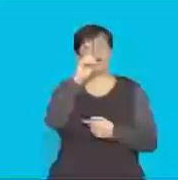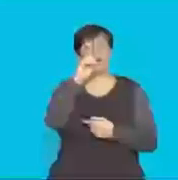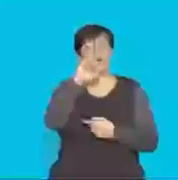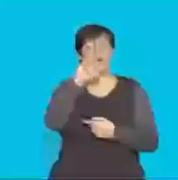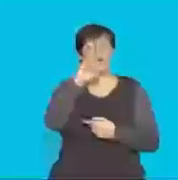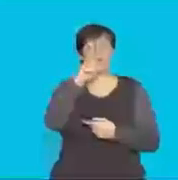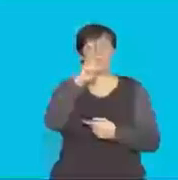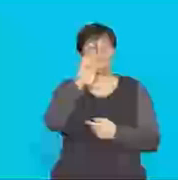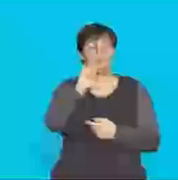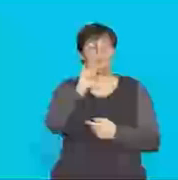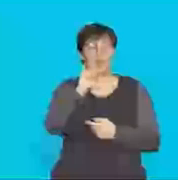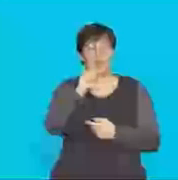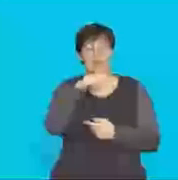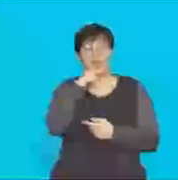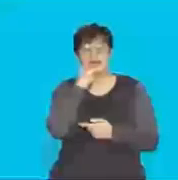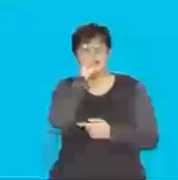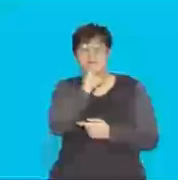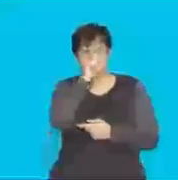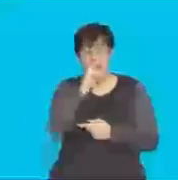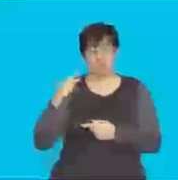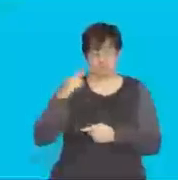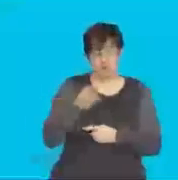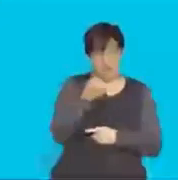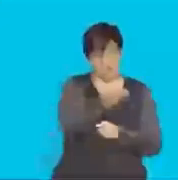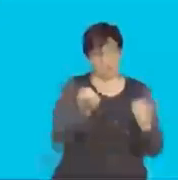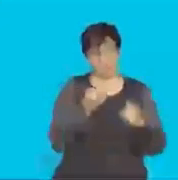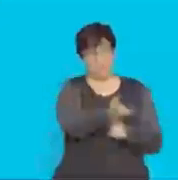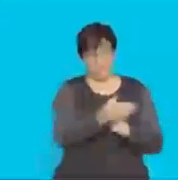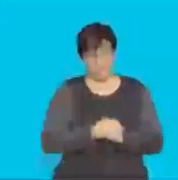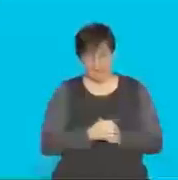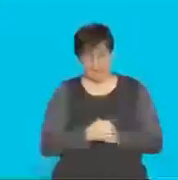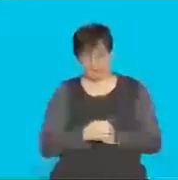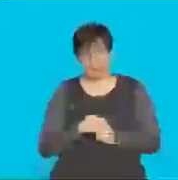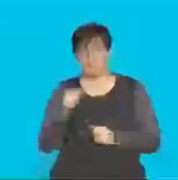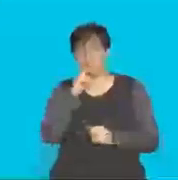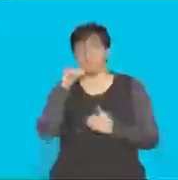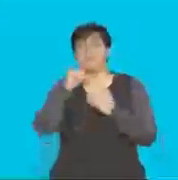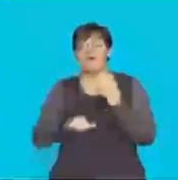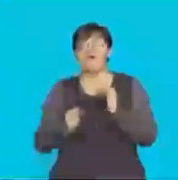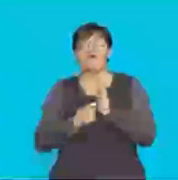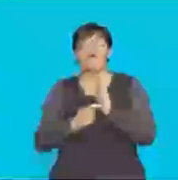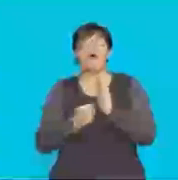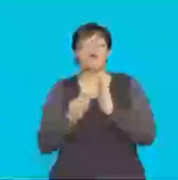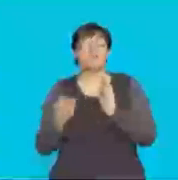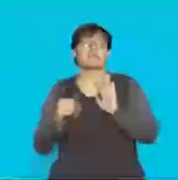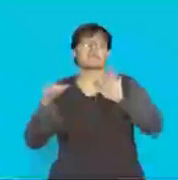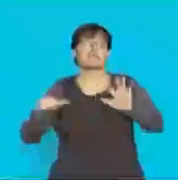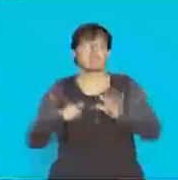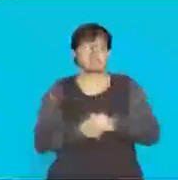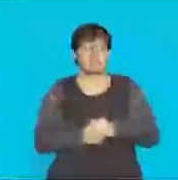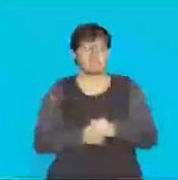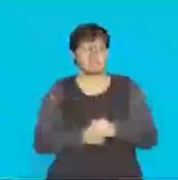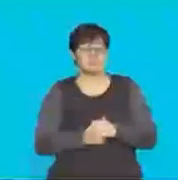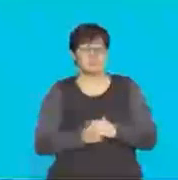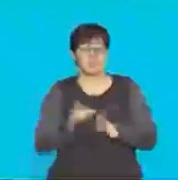be expected in the F1 generation. And this is key, guys. It's a 6-mark question. Guys, it's important that